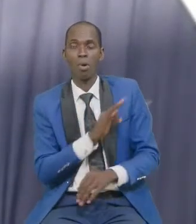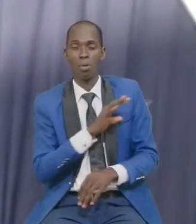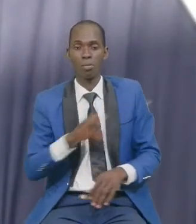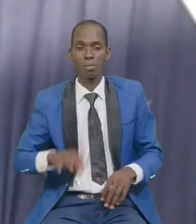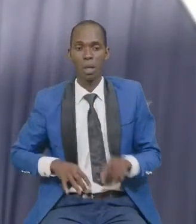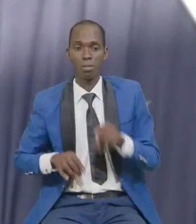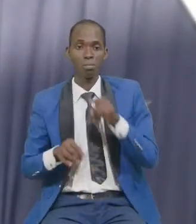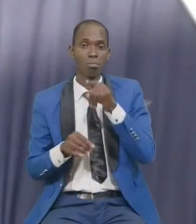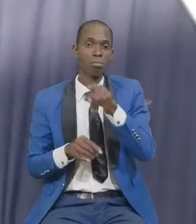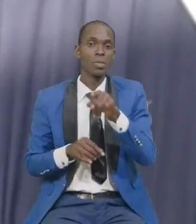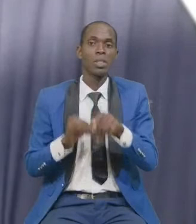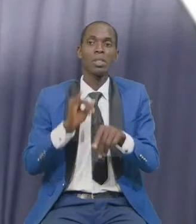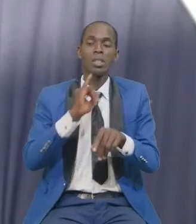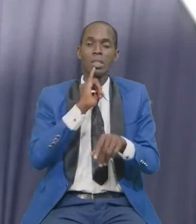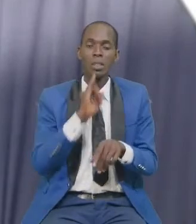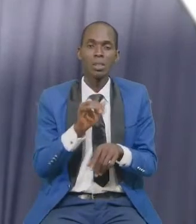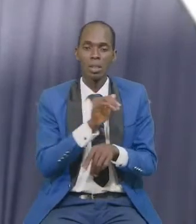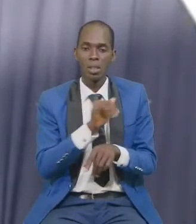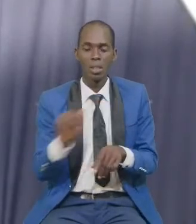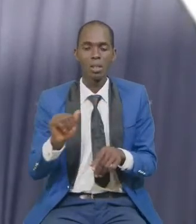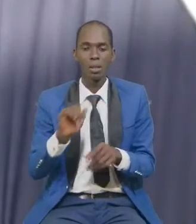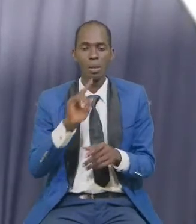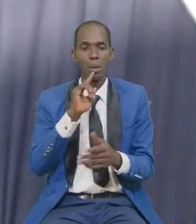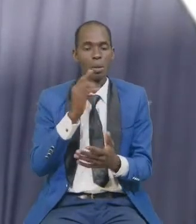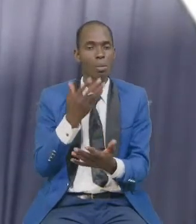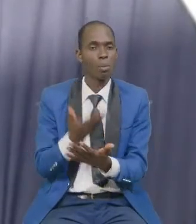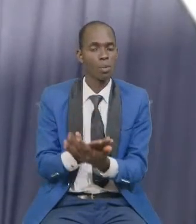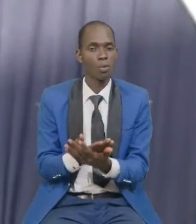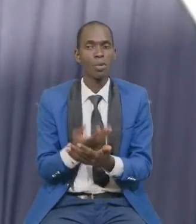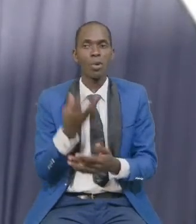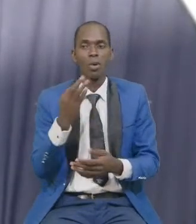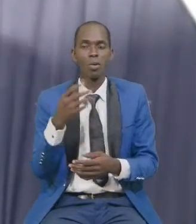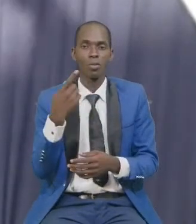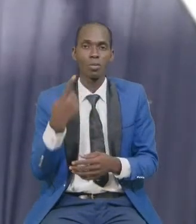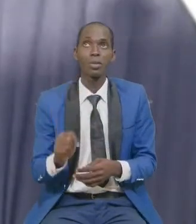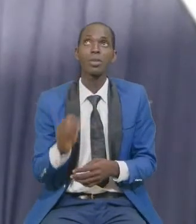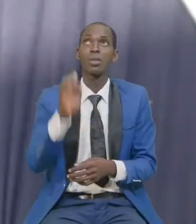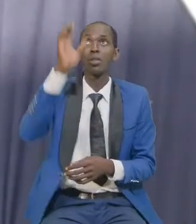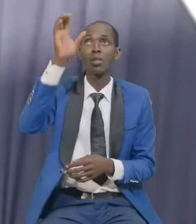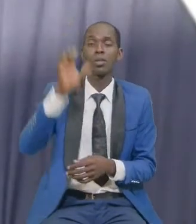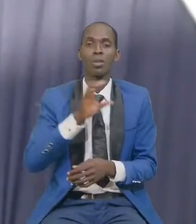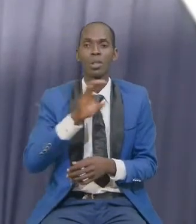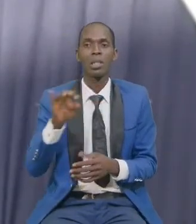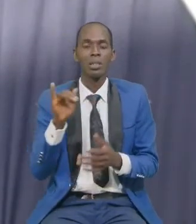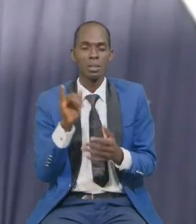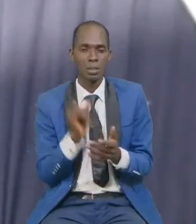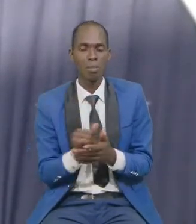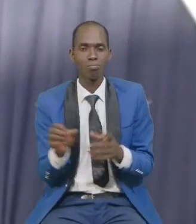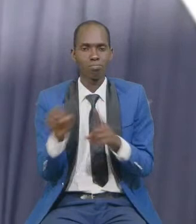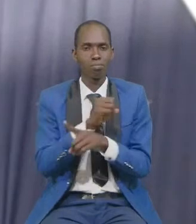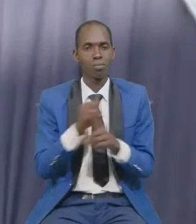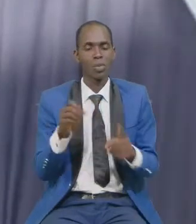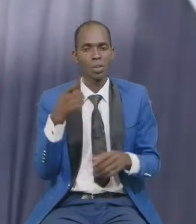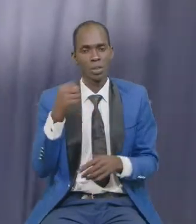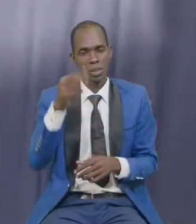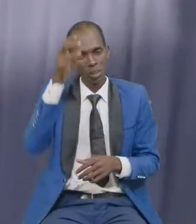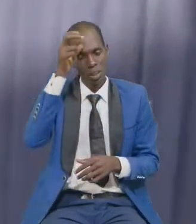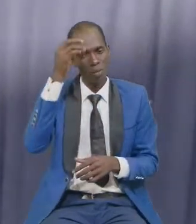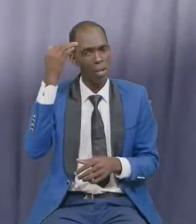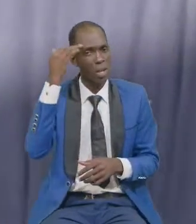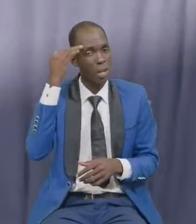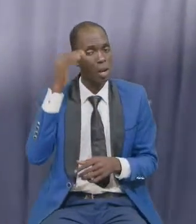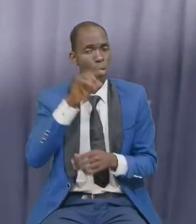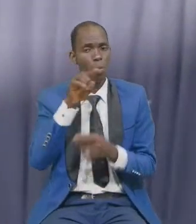That is a symbol of the cross that knocked off his head. And when you bear